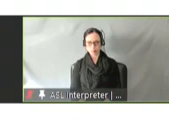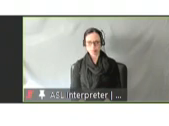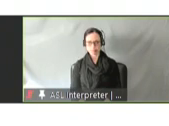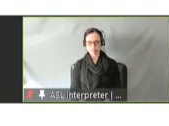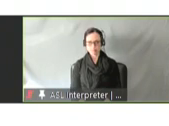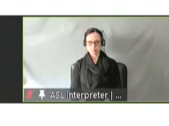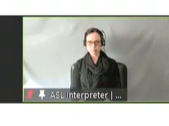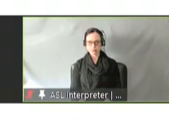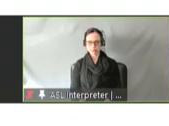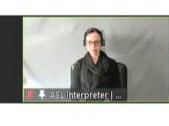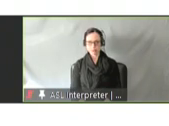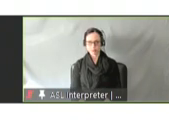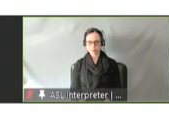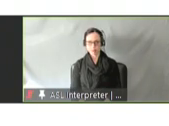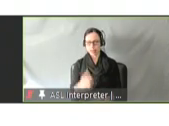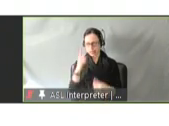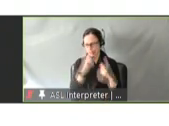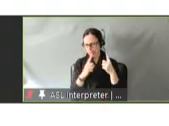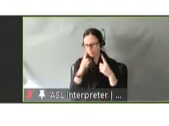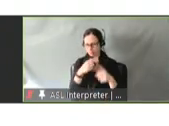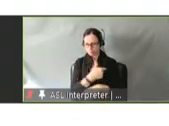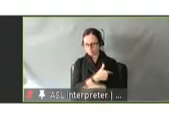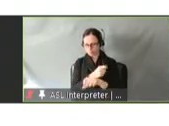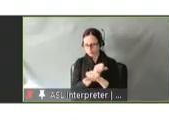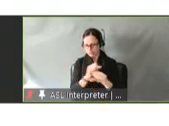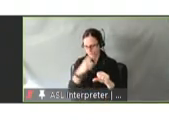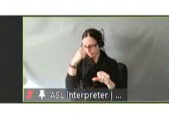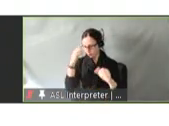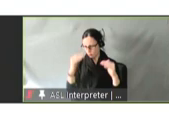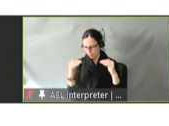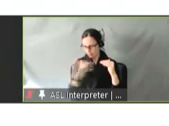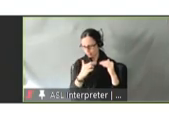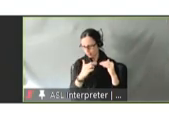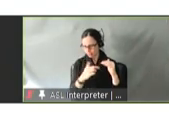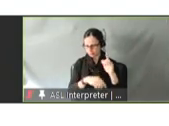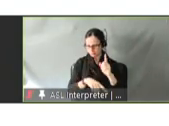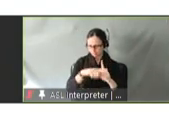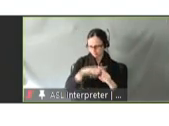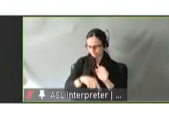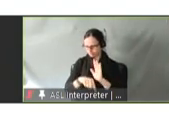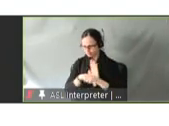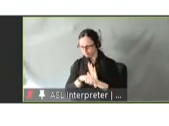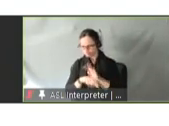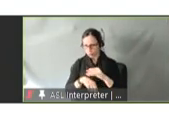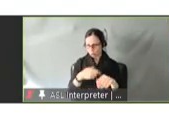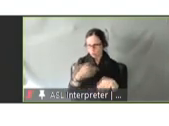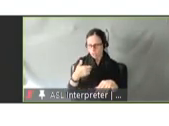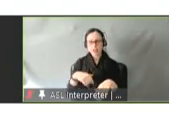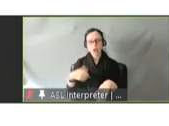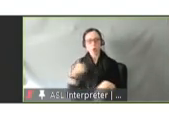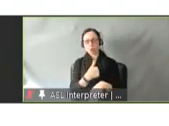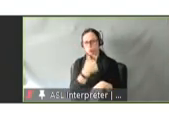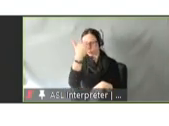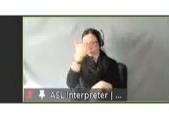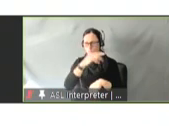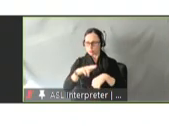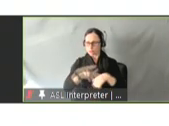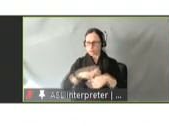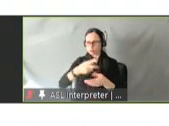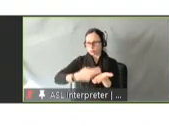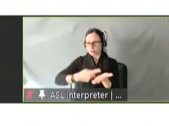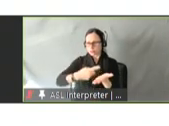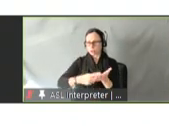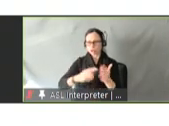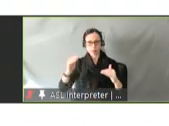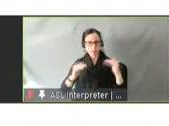So next, in thinking about vaccine safety as a balance of benefits and risks, we know that national discussions about benefit-risk balance